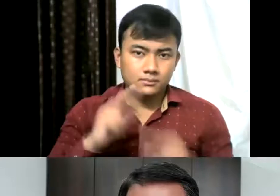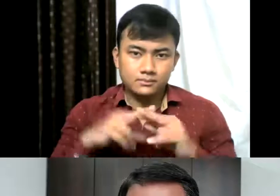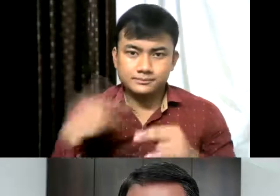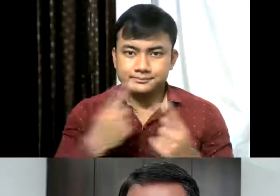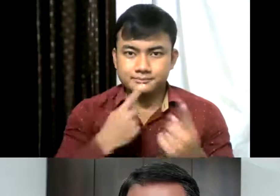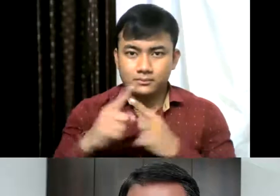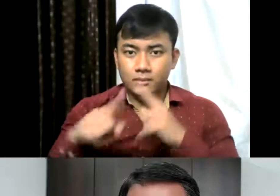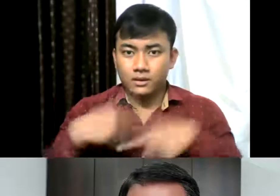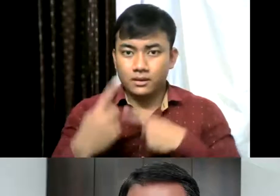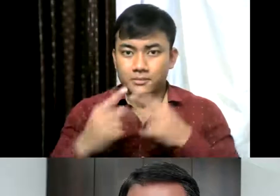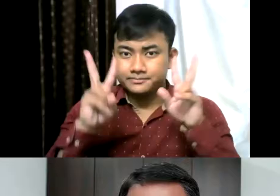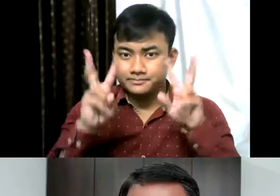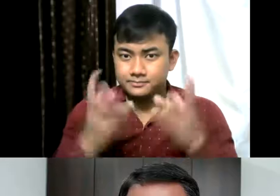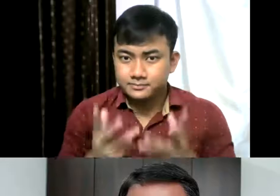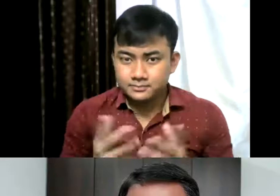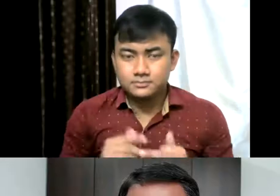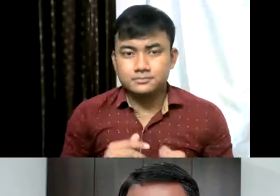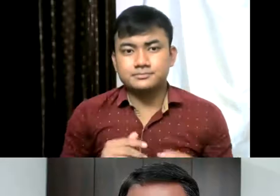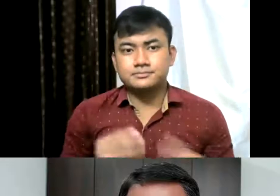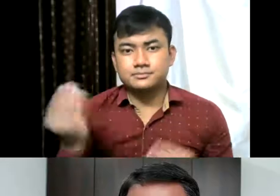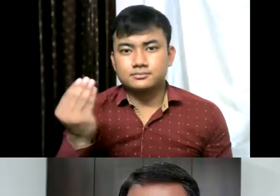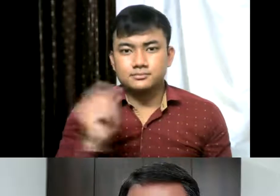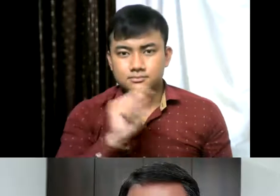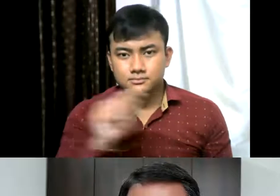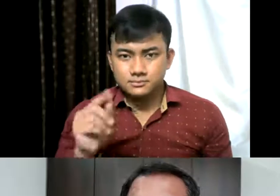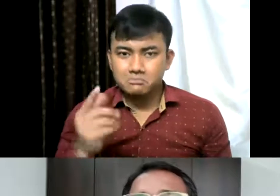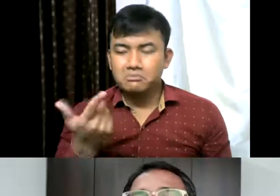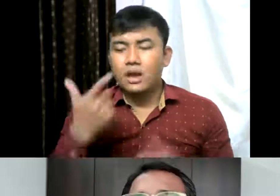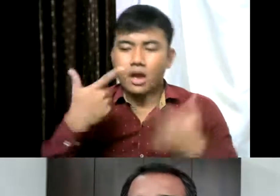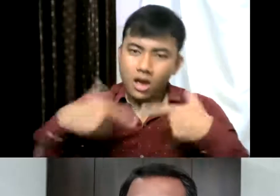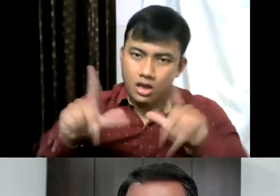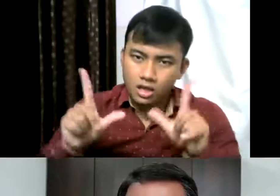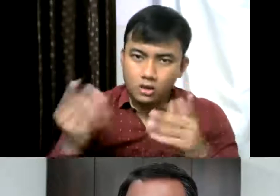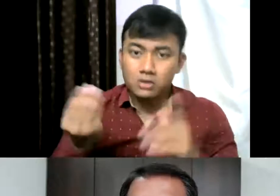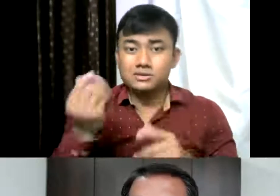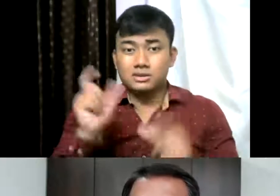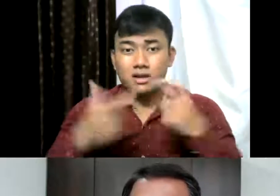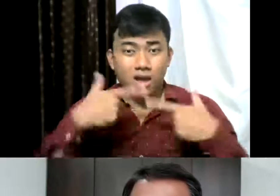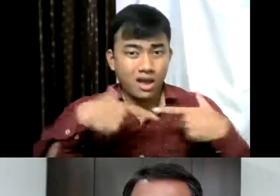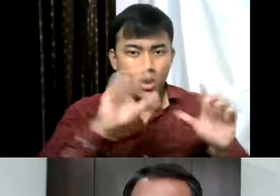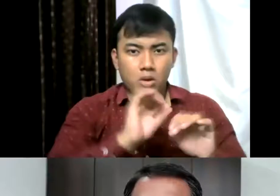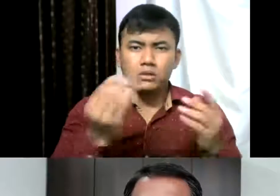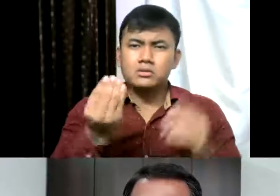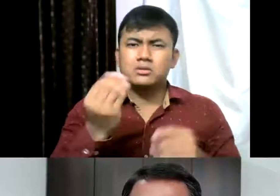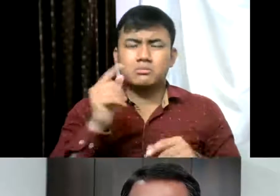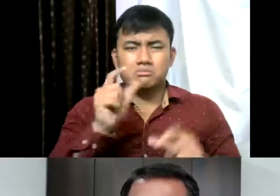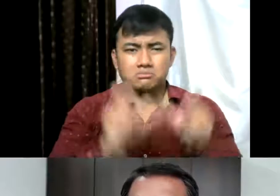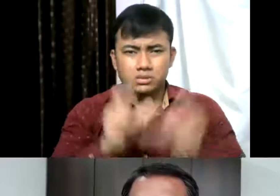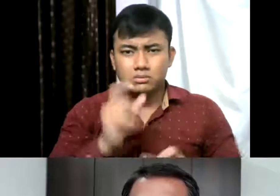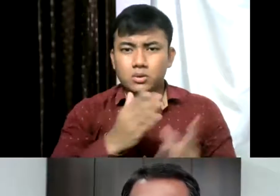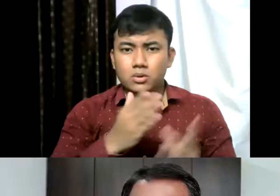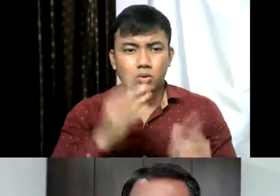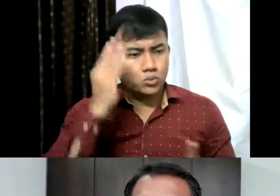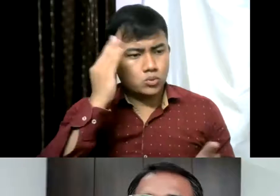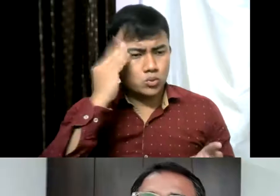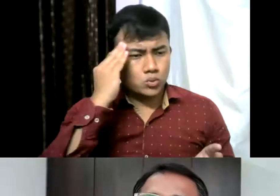both of you said about how some of who's allowed and who's not, whose DMs are harassment, who knows the